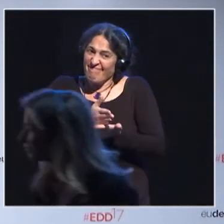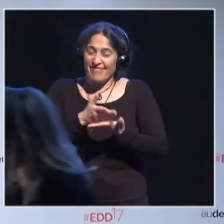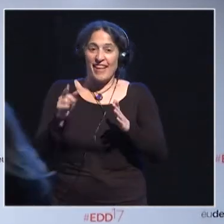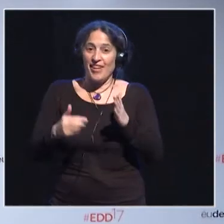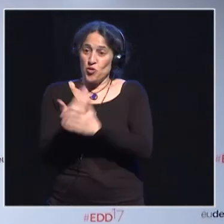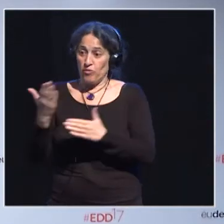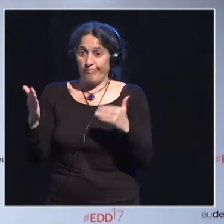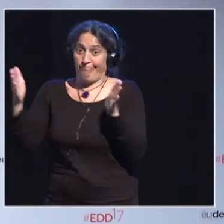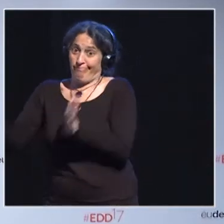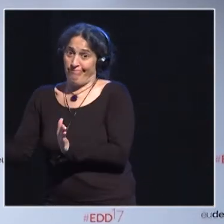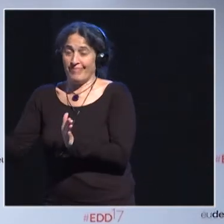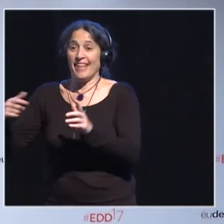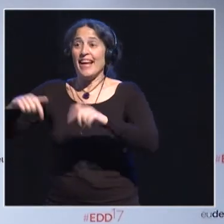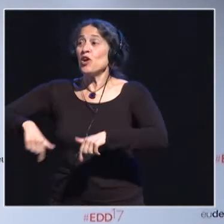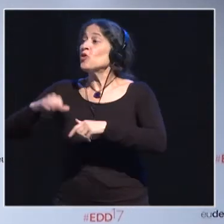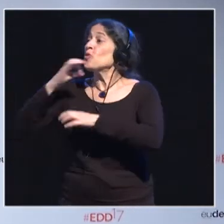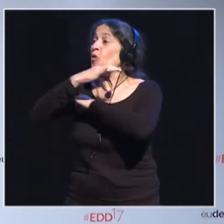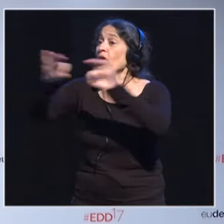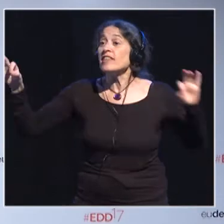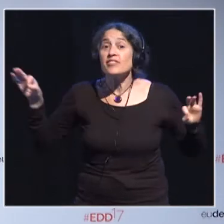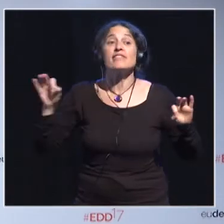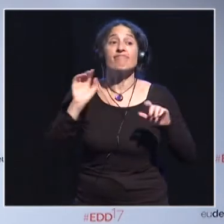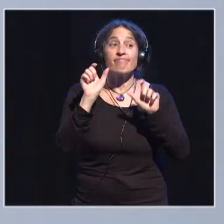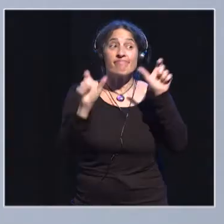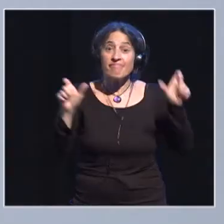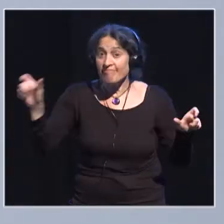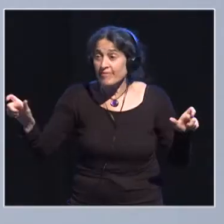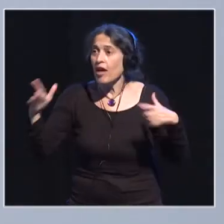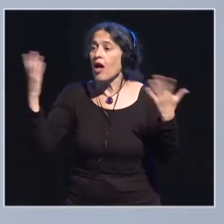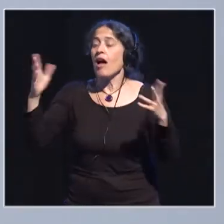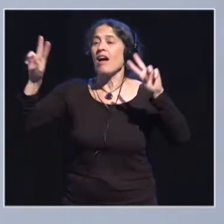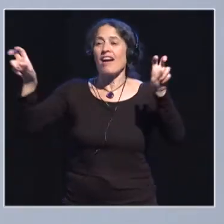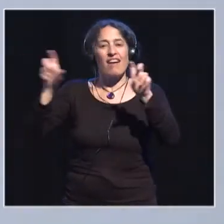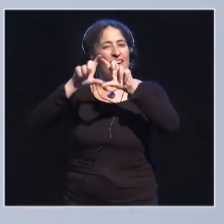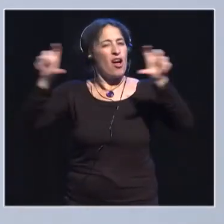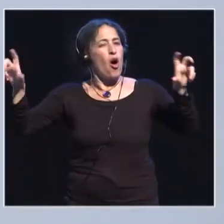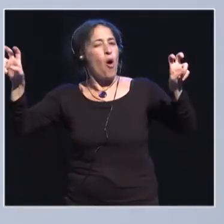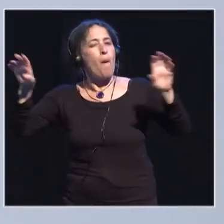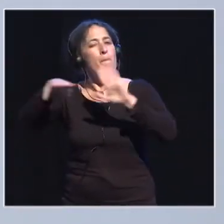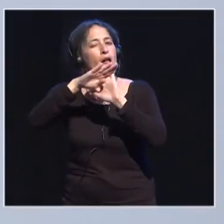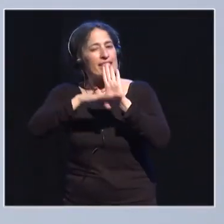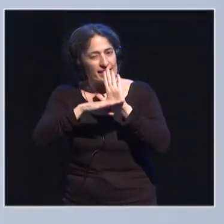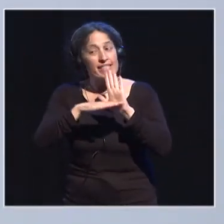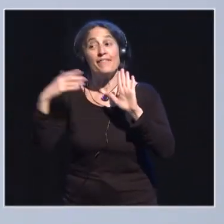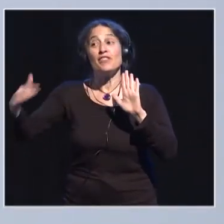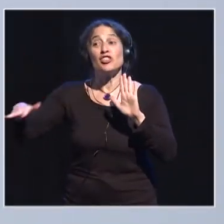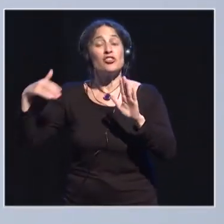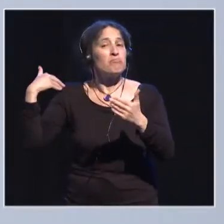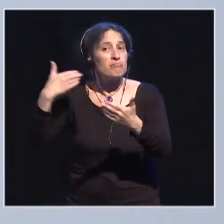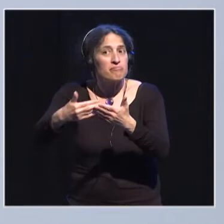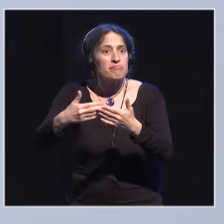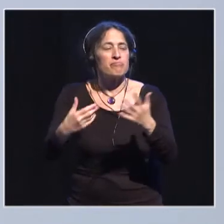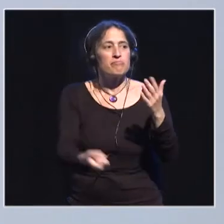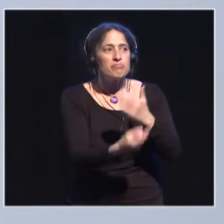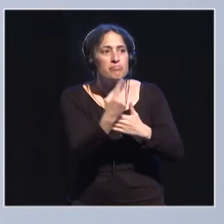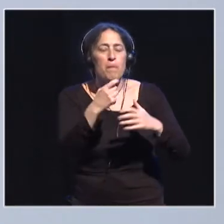poll. So in this session, we'll be talking about policy. We've talked about the opportunities, about the challenges, but now how do